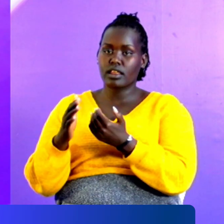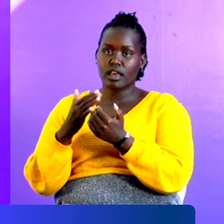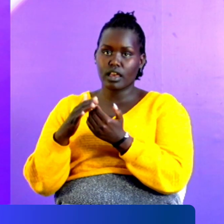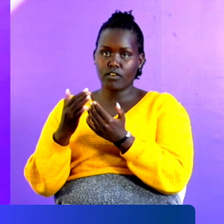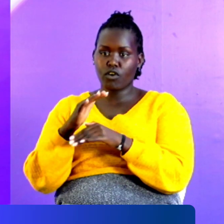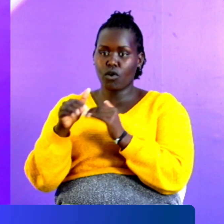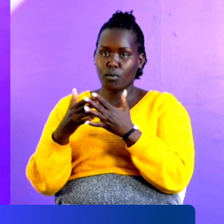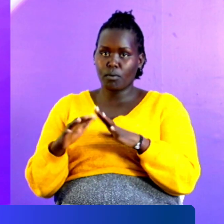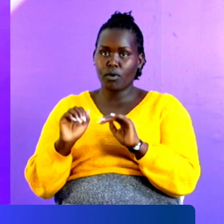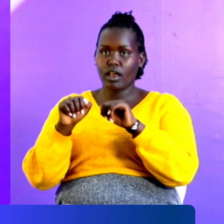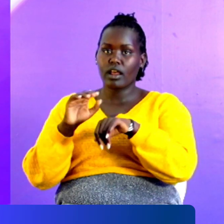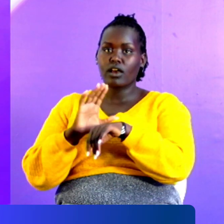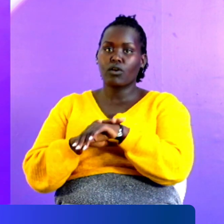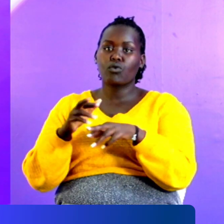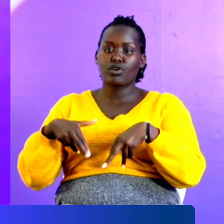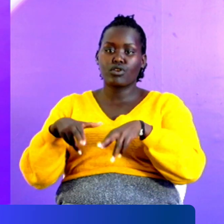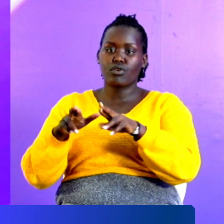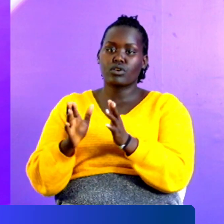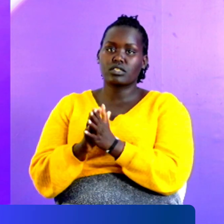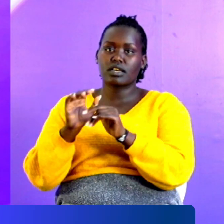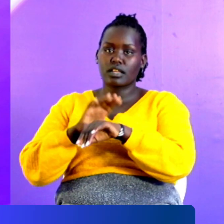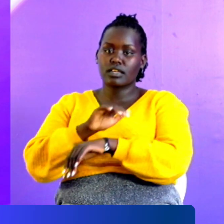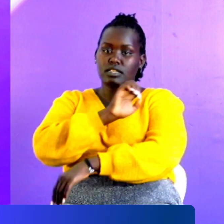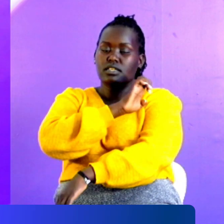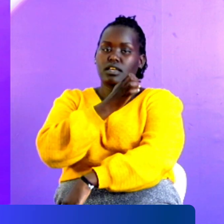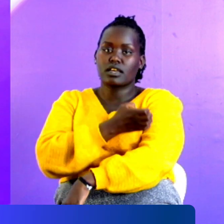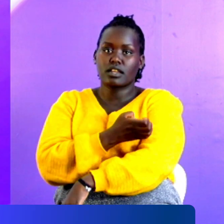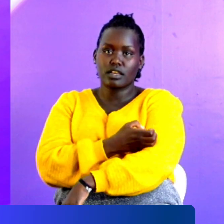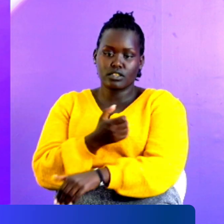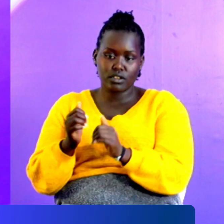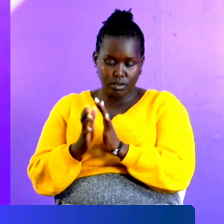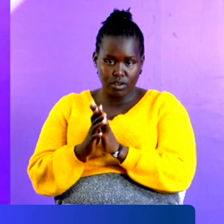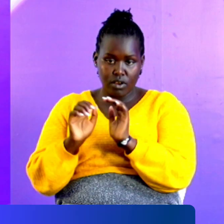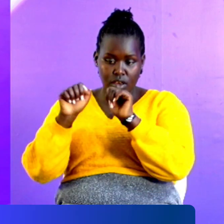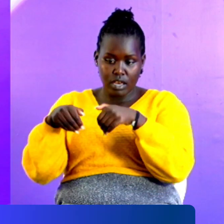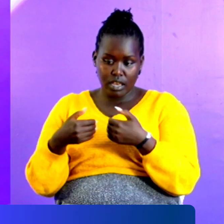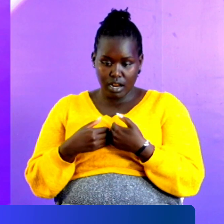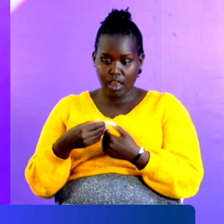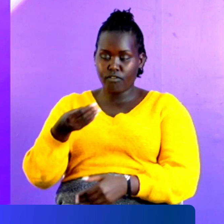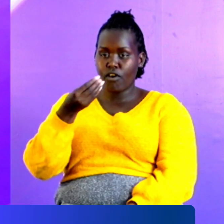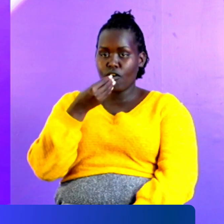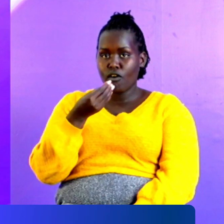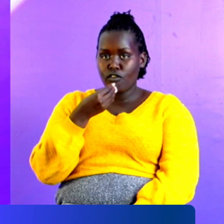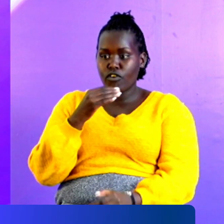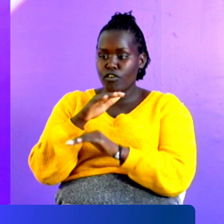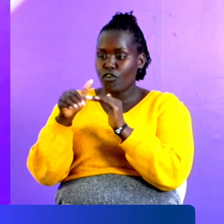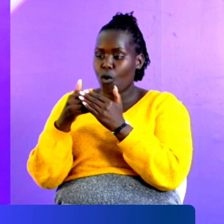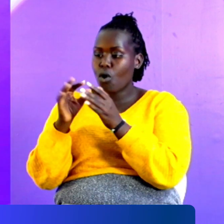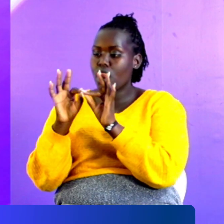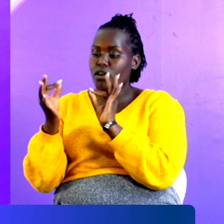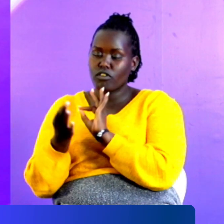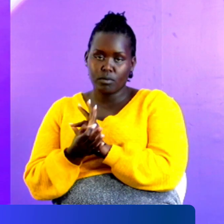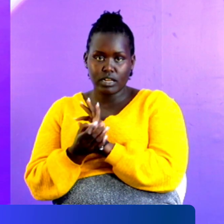can get good road networks. We can get energy that can help industrialize Kenya. We can have food for every